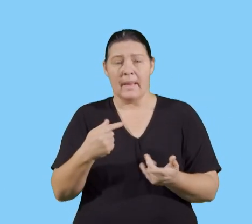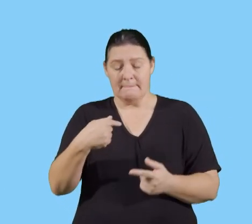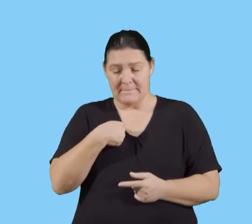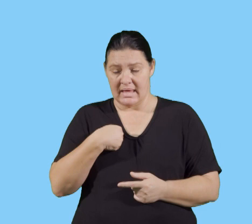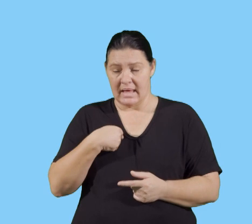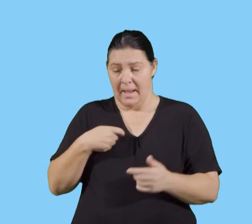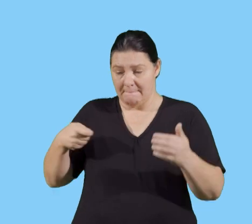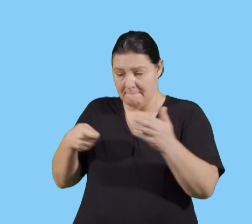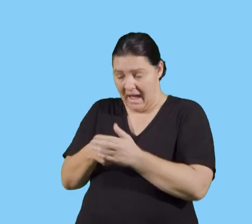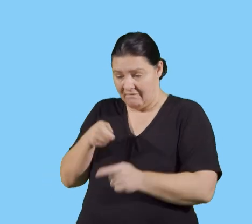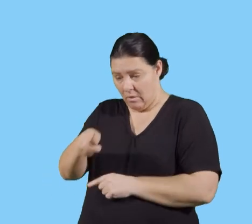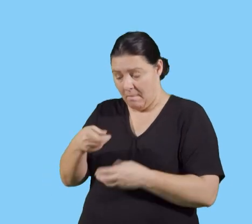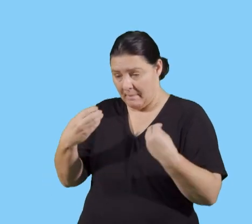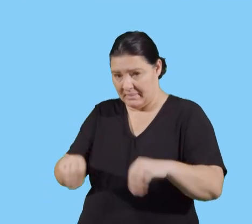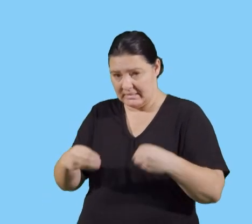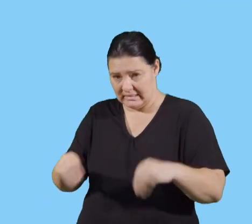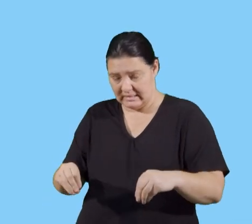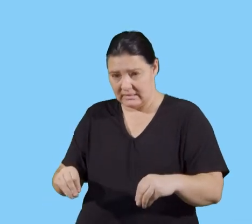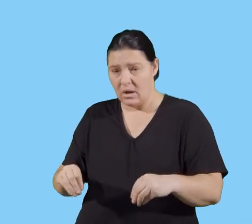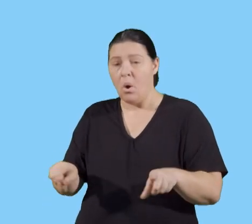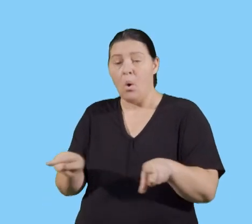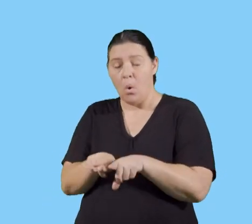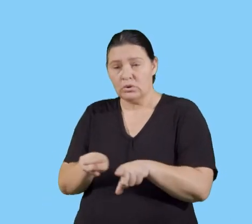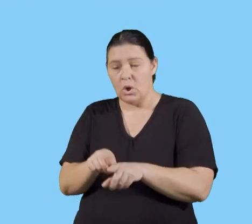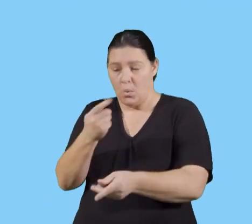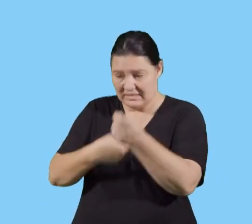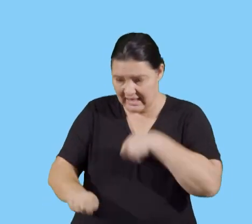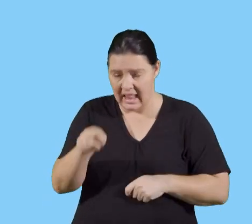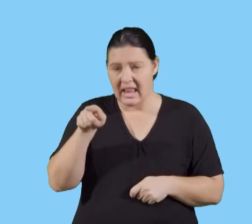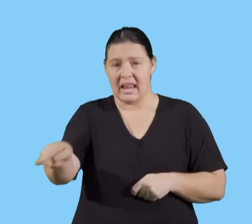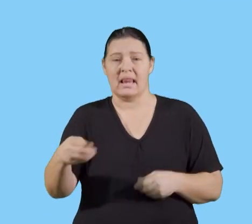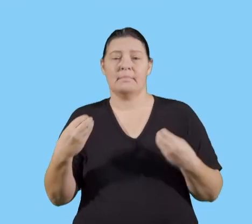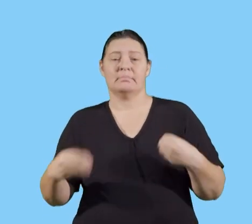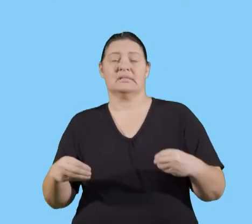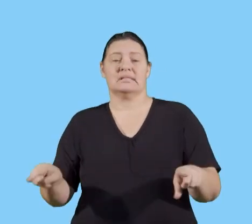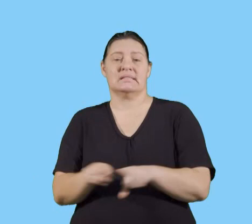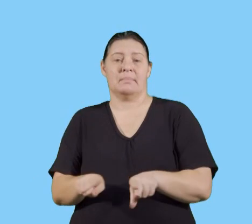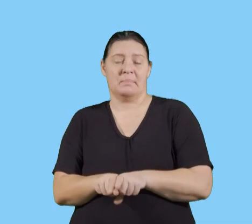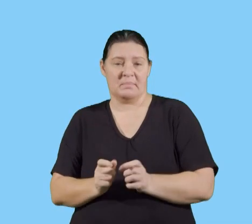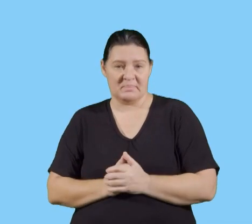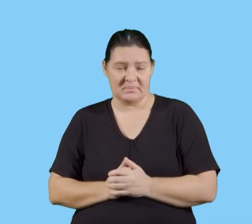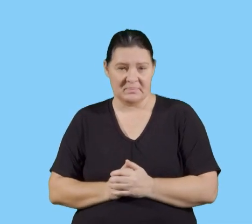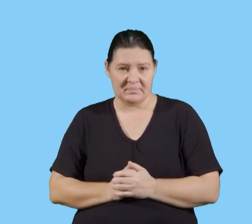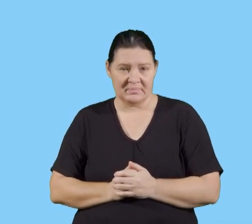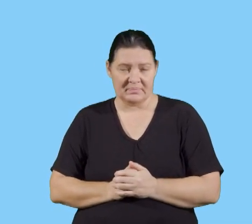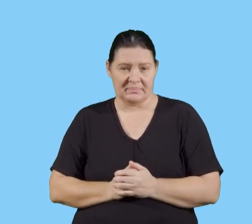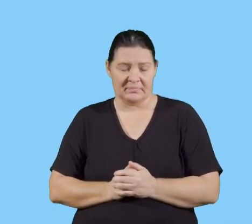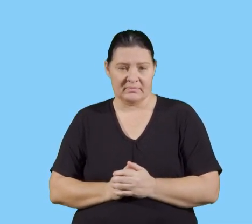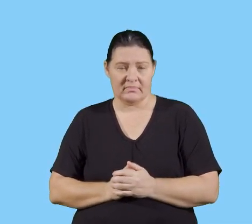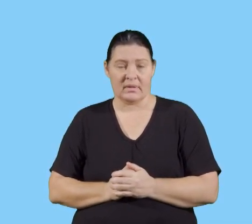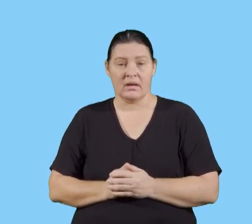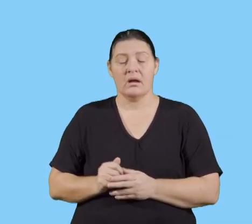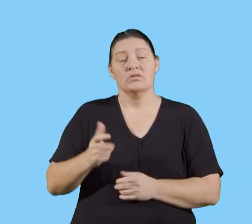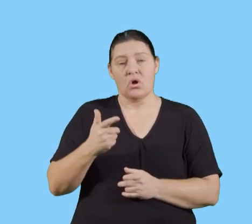buy from a particular business and we also sell to that particular business. For this reason, a person